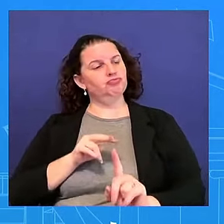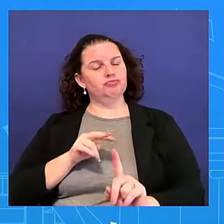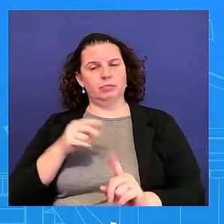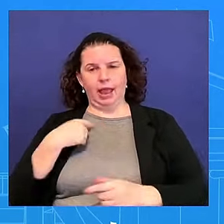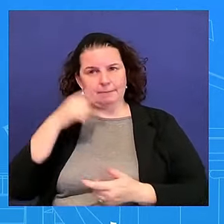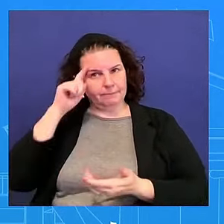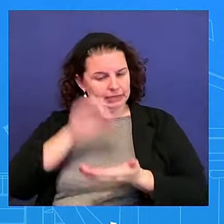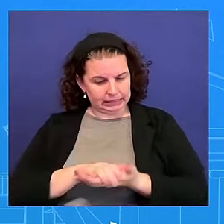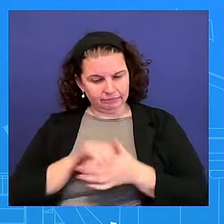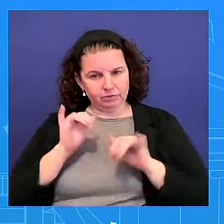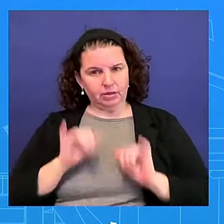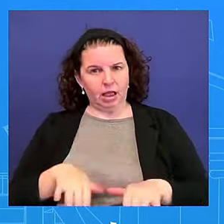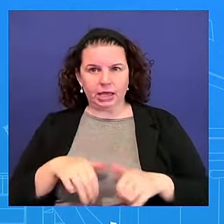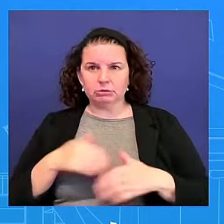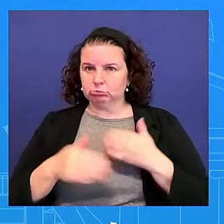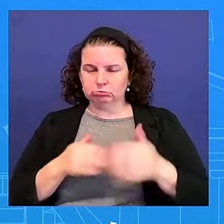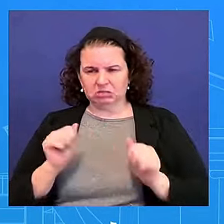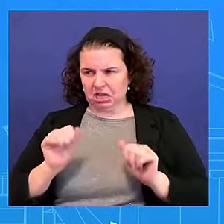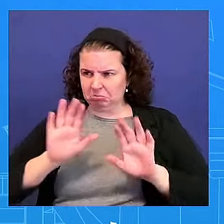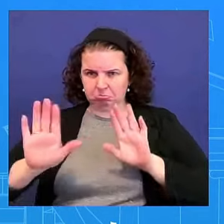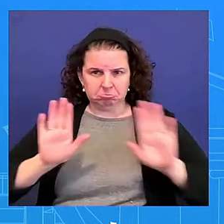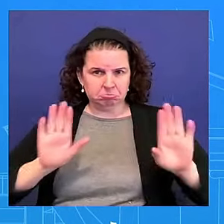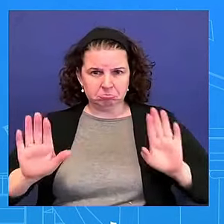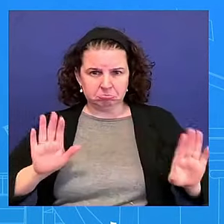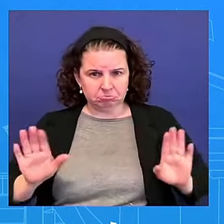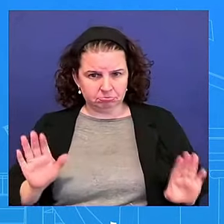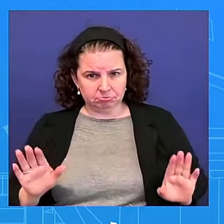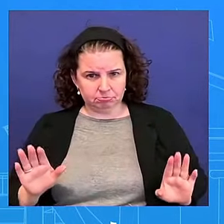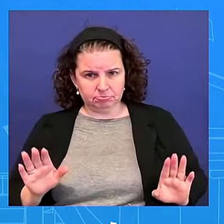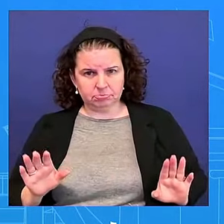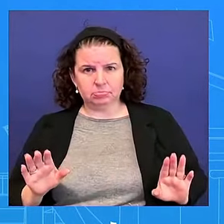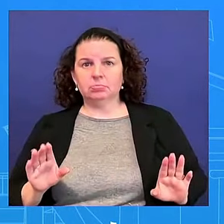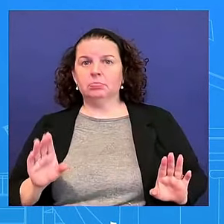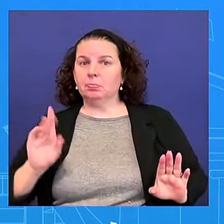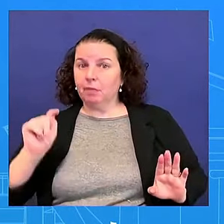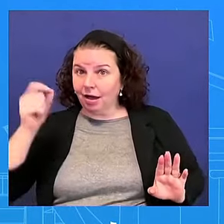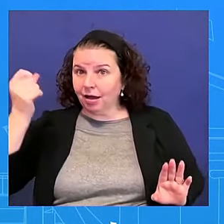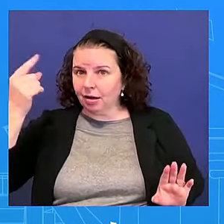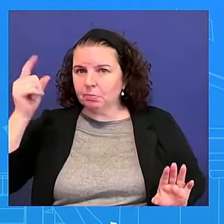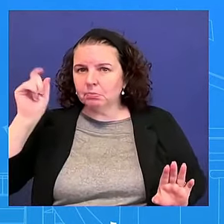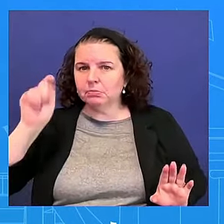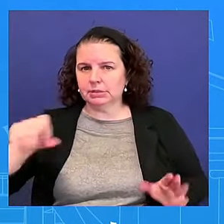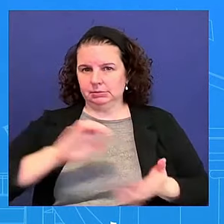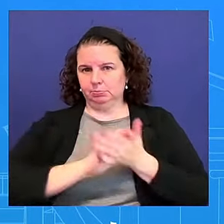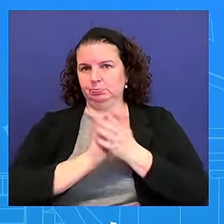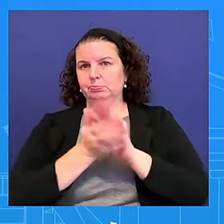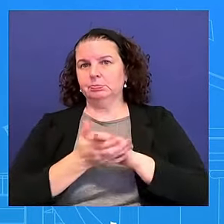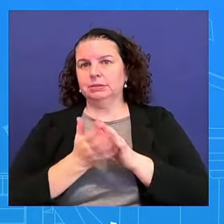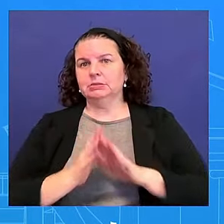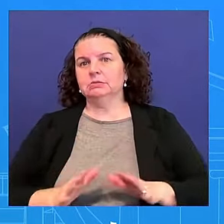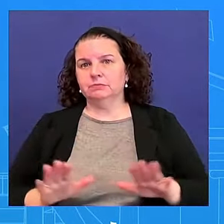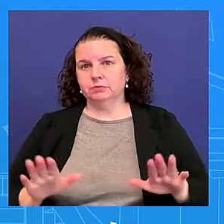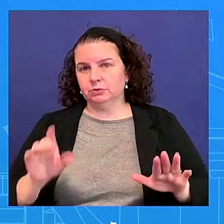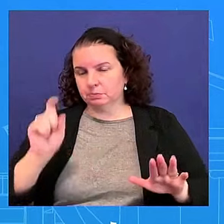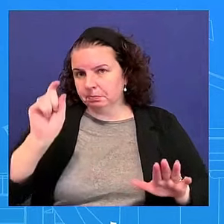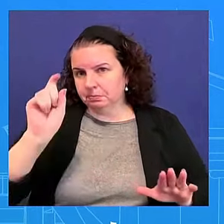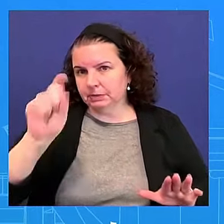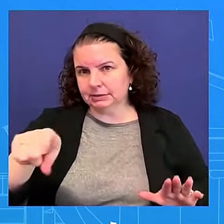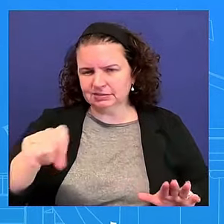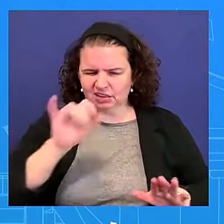peacefully is essential to our democracy. At the same time, the U.S. government has a duty to warn Americans about foreign